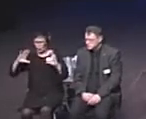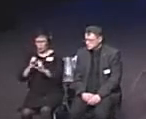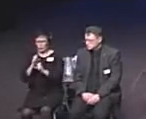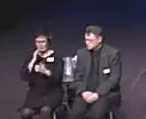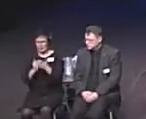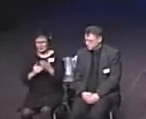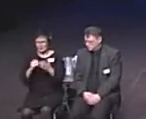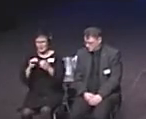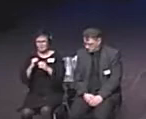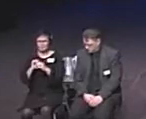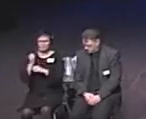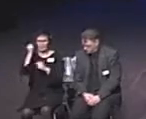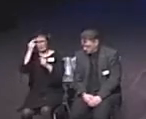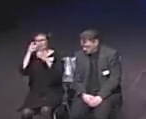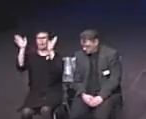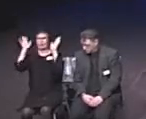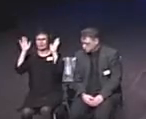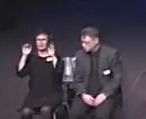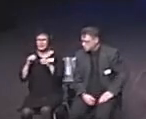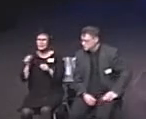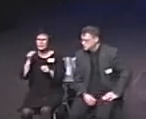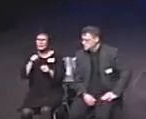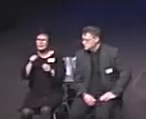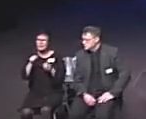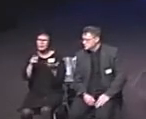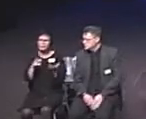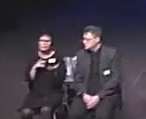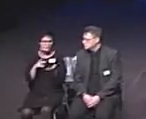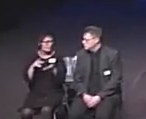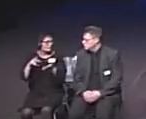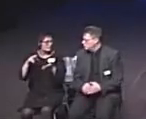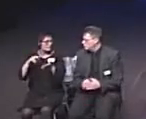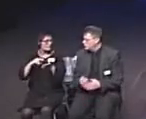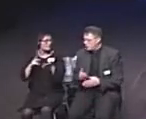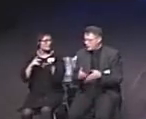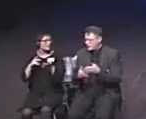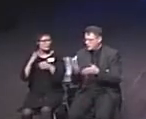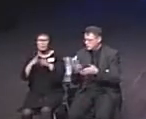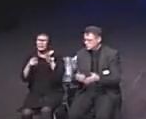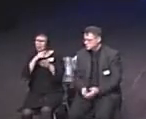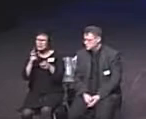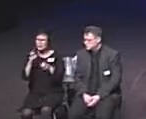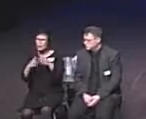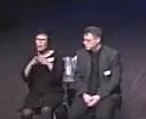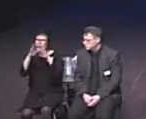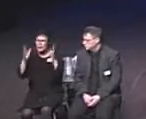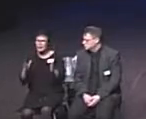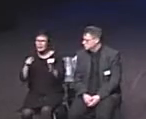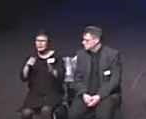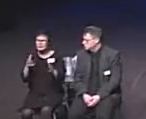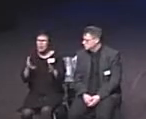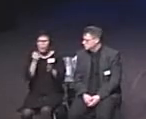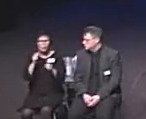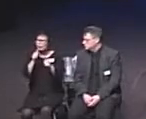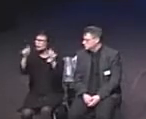will do that. I would say the information system is like a scaffolding for the whole exhibition. You can find it all